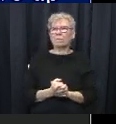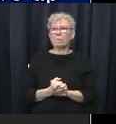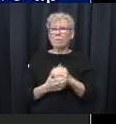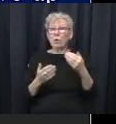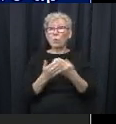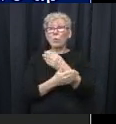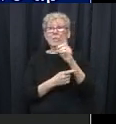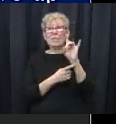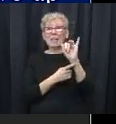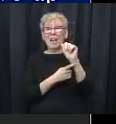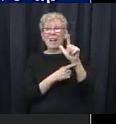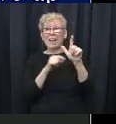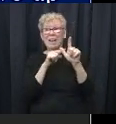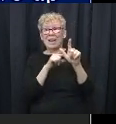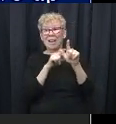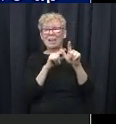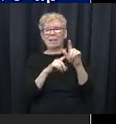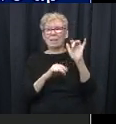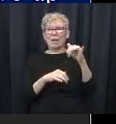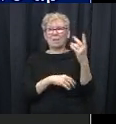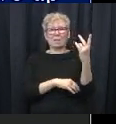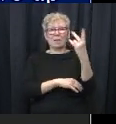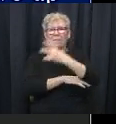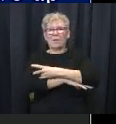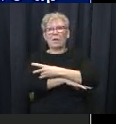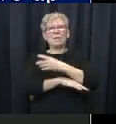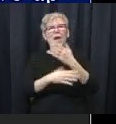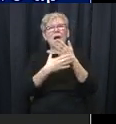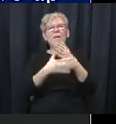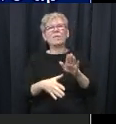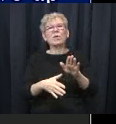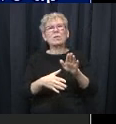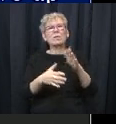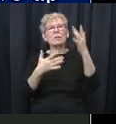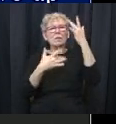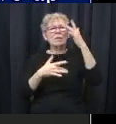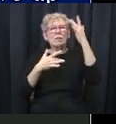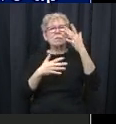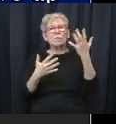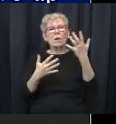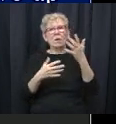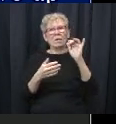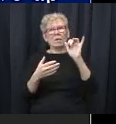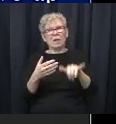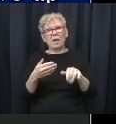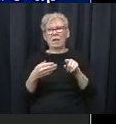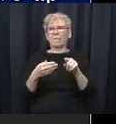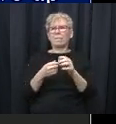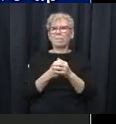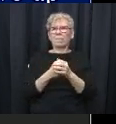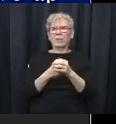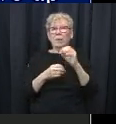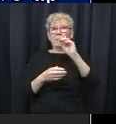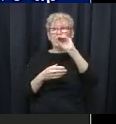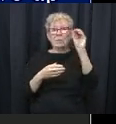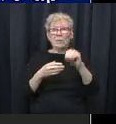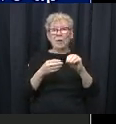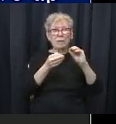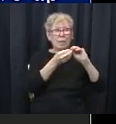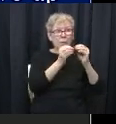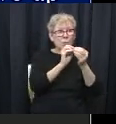for disease incidence, level of community testing, which we call percent positivity, and